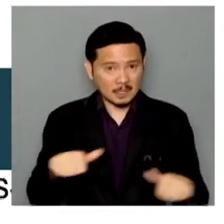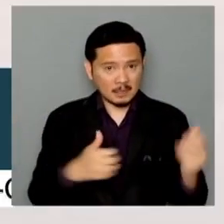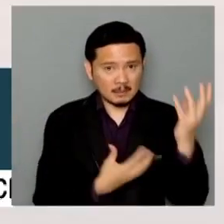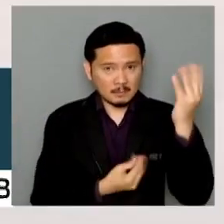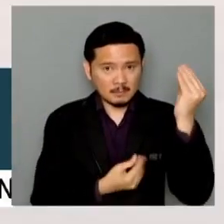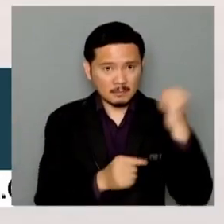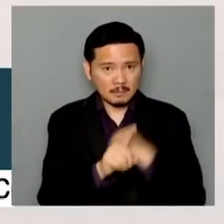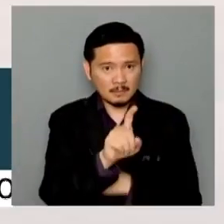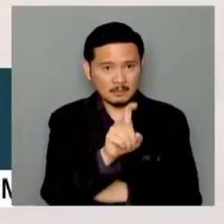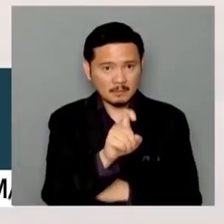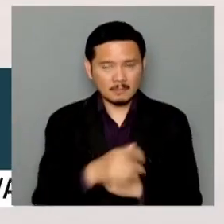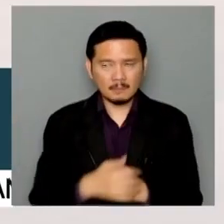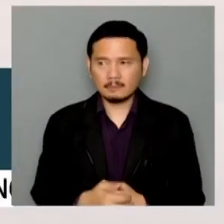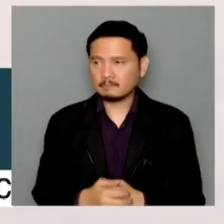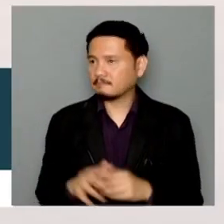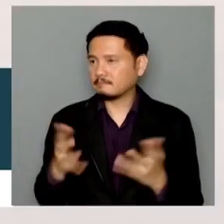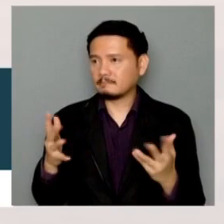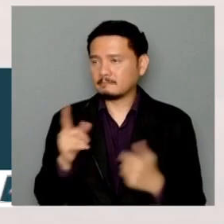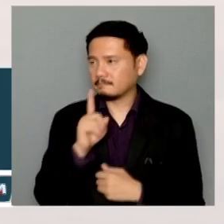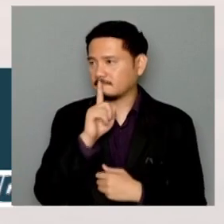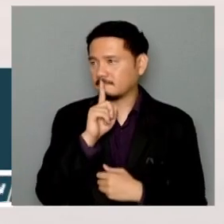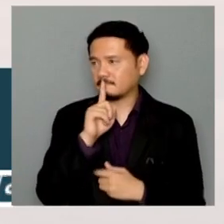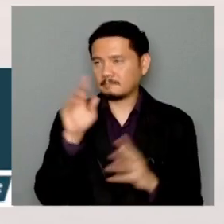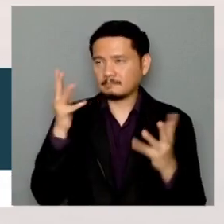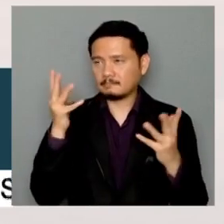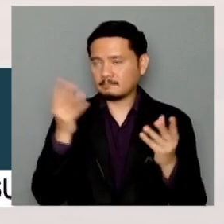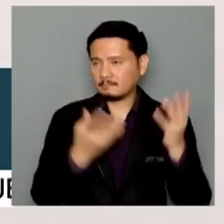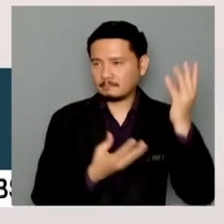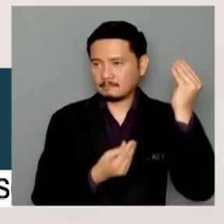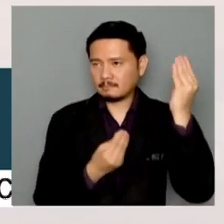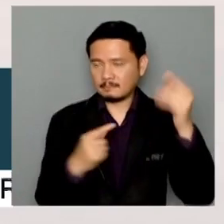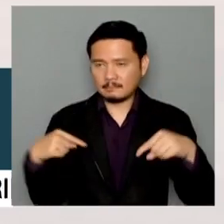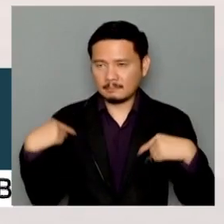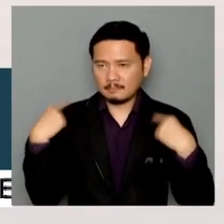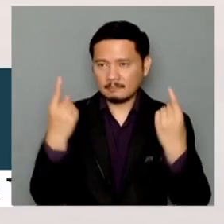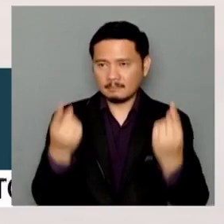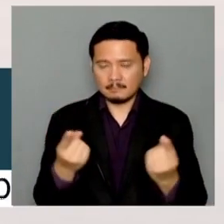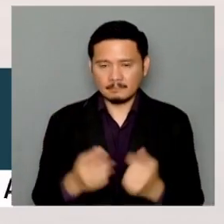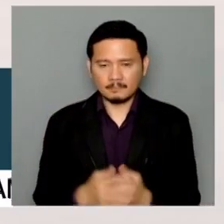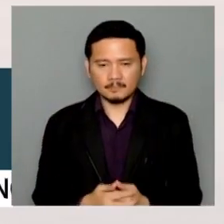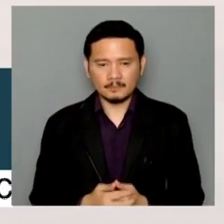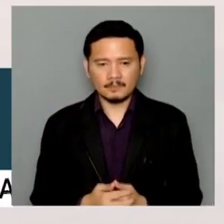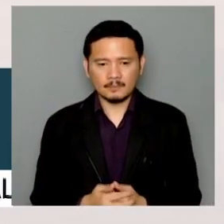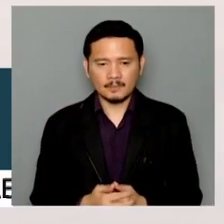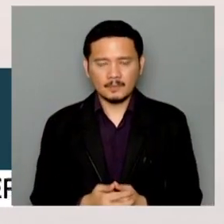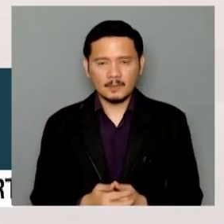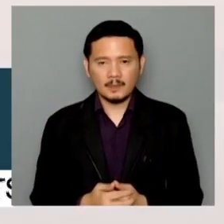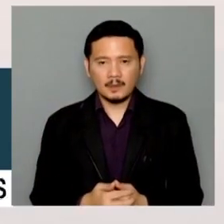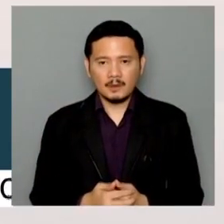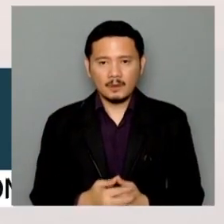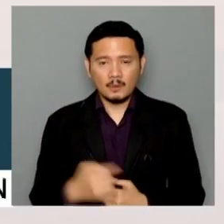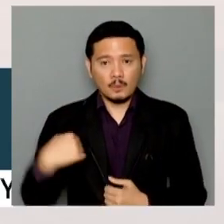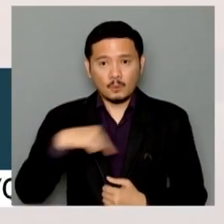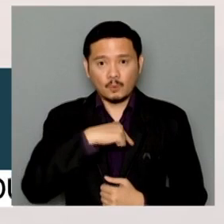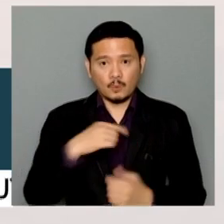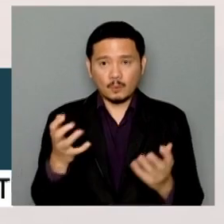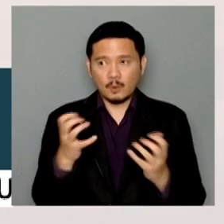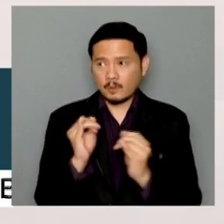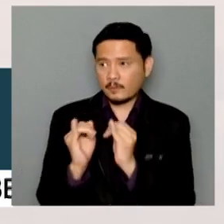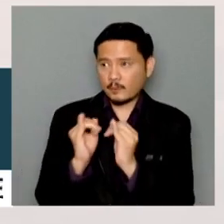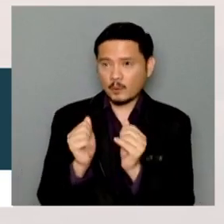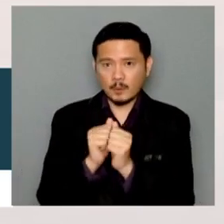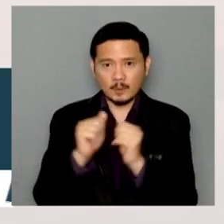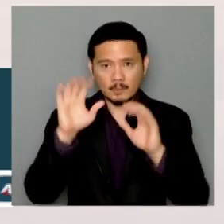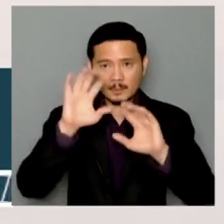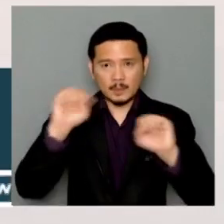No word on that yet, Carmina. We were trying to get an interview with the president, but we failed